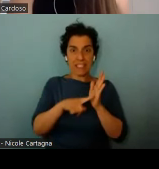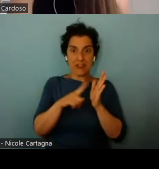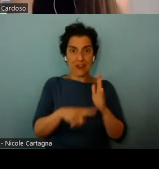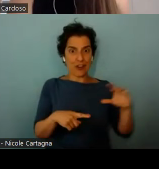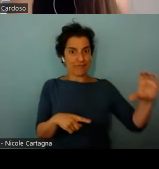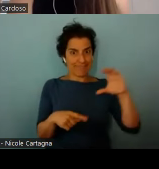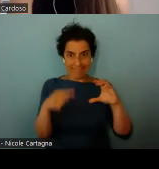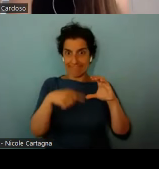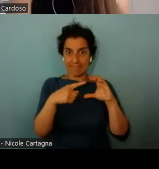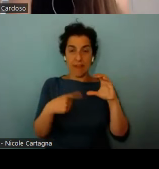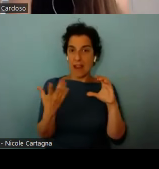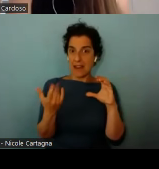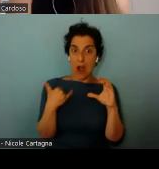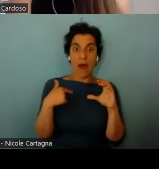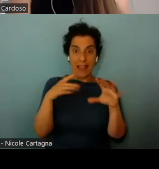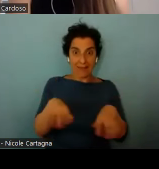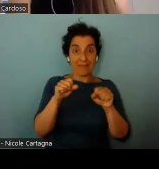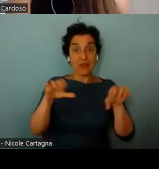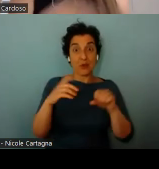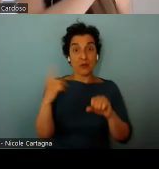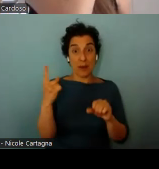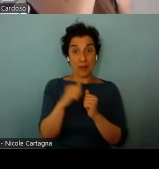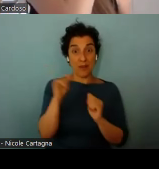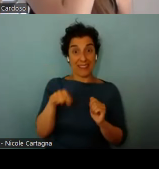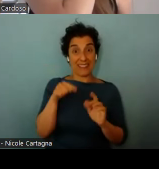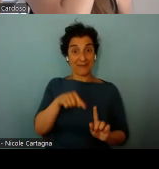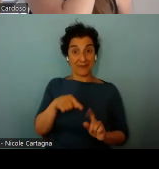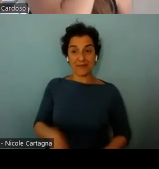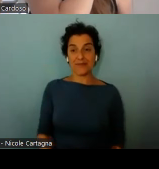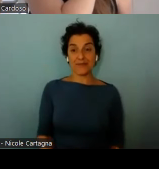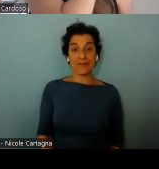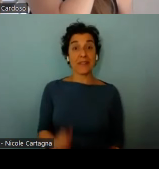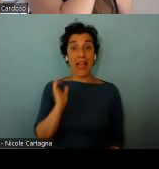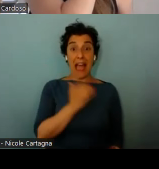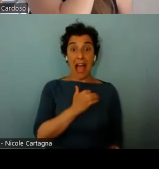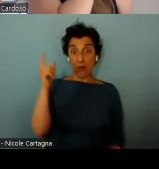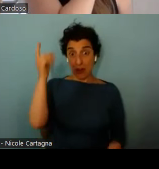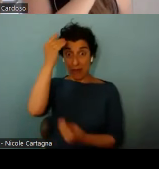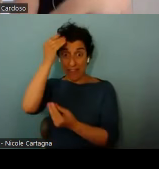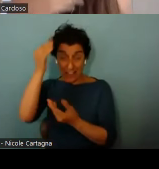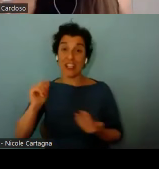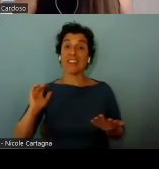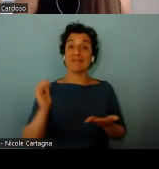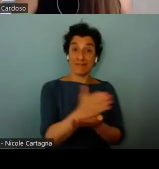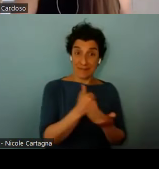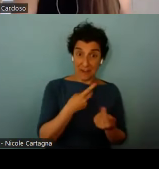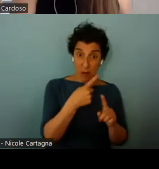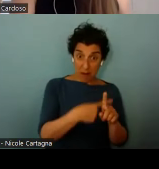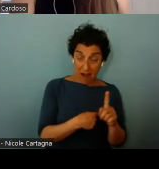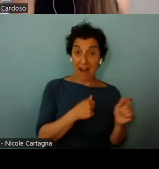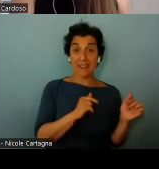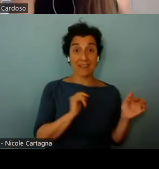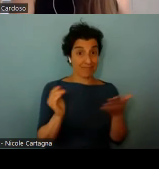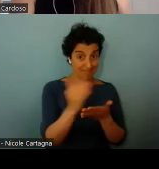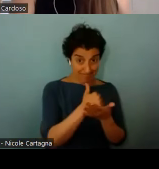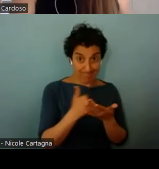had been working on. And so, our reflection was really like, did it, over these last few months was, did it work? Like,